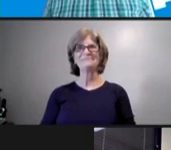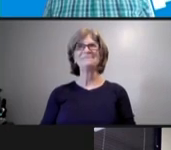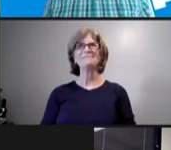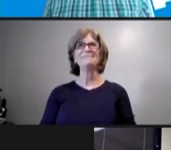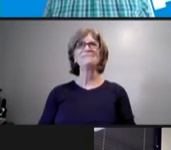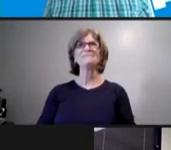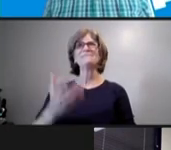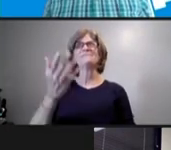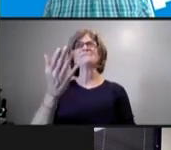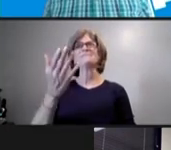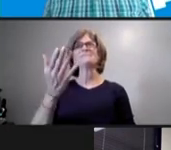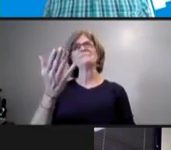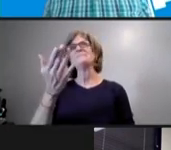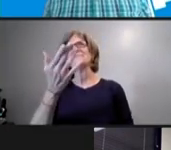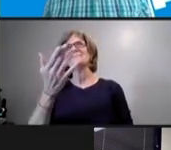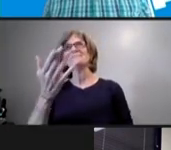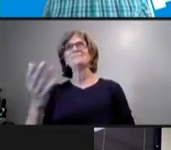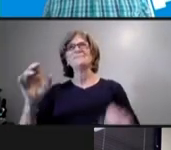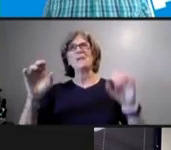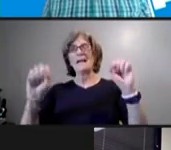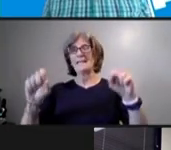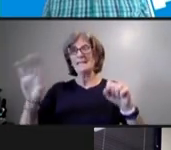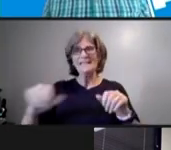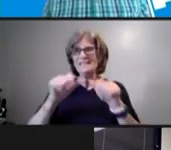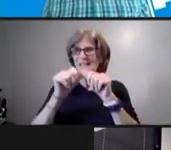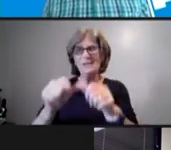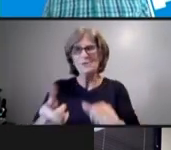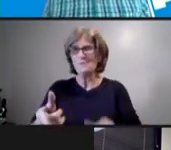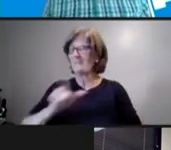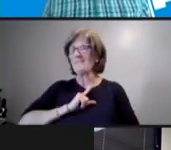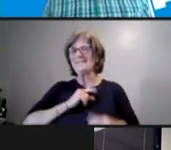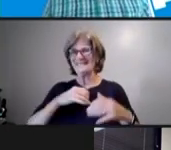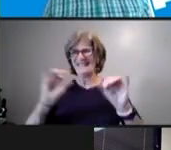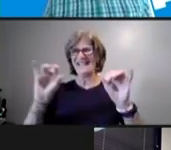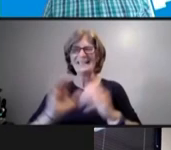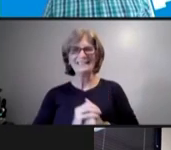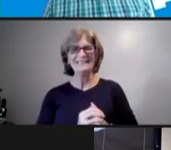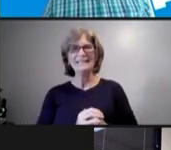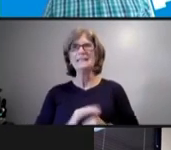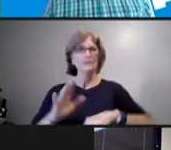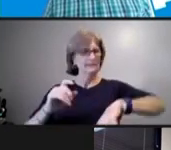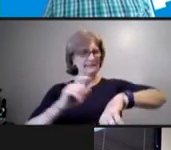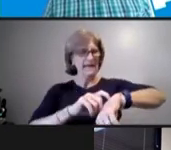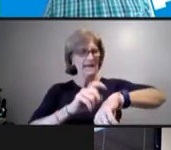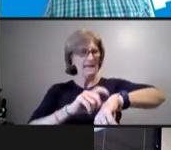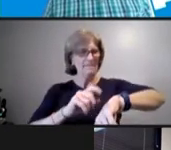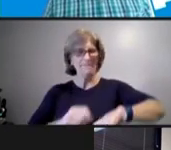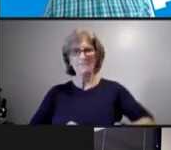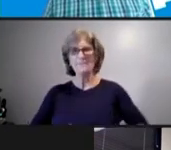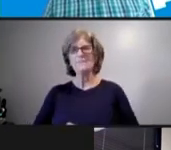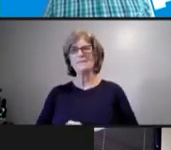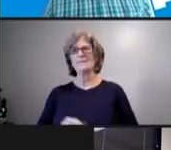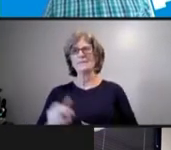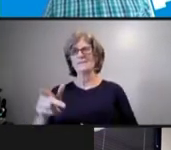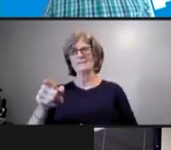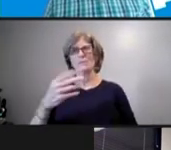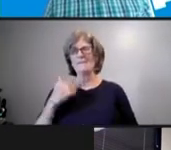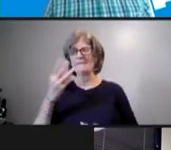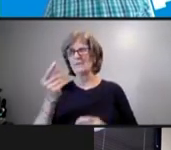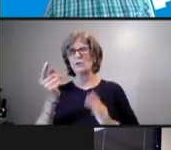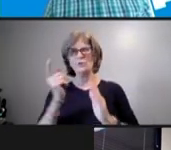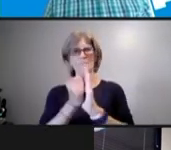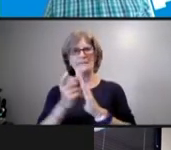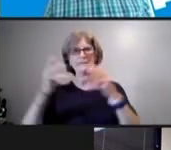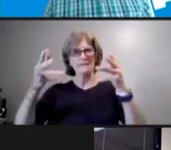And I guess I can just continue on for a matter of time since we only have a few minutes left.